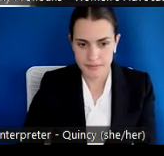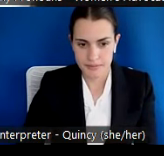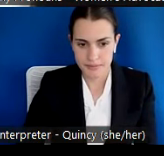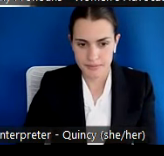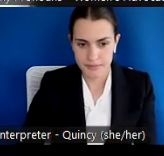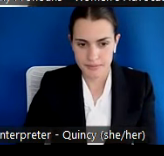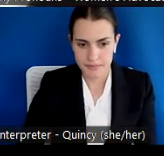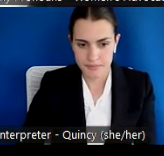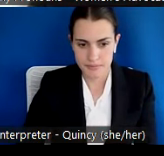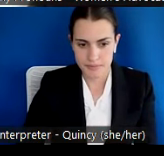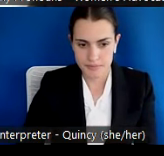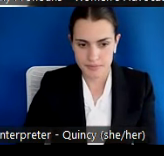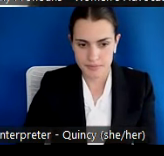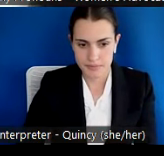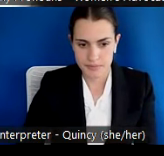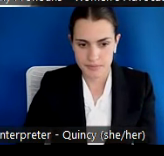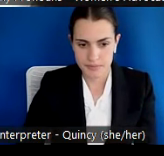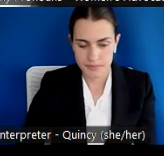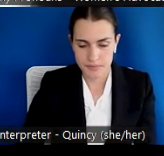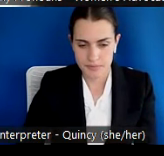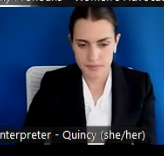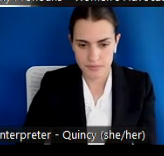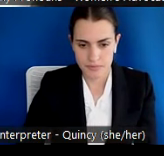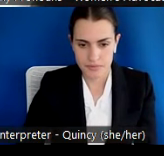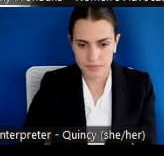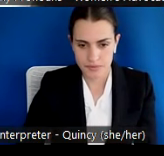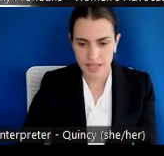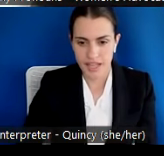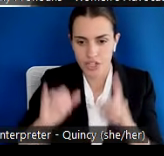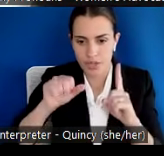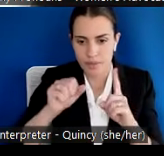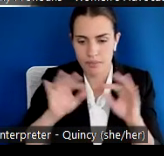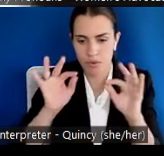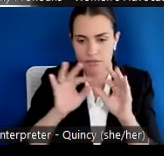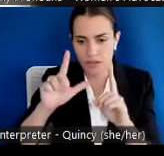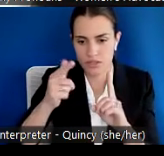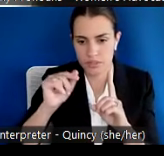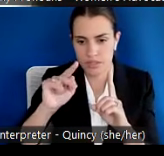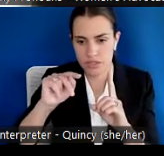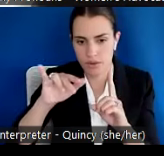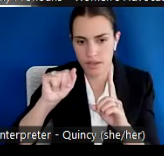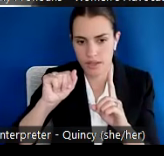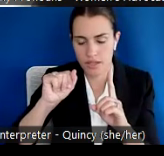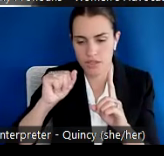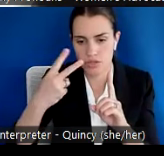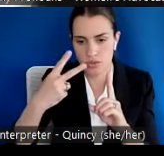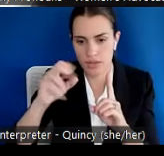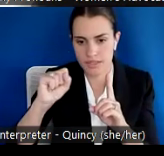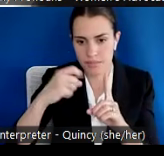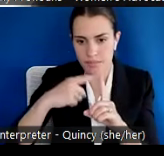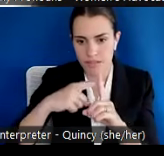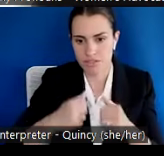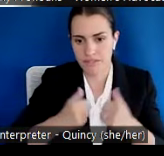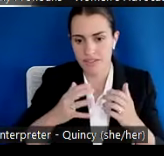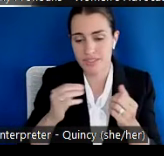emphasized as helpful for LGBTQIA2+ survivors, and how we as advocates or other people in their life